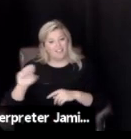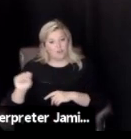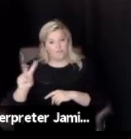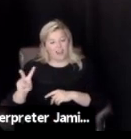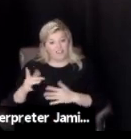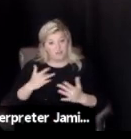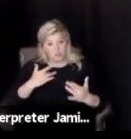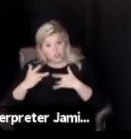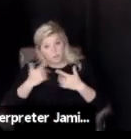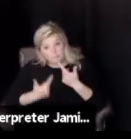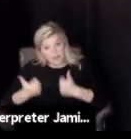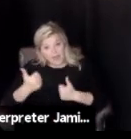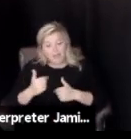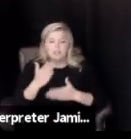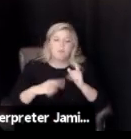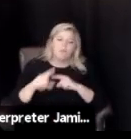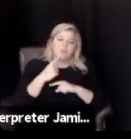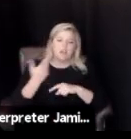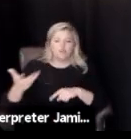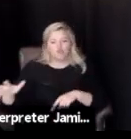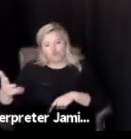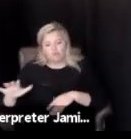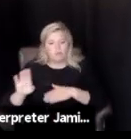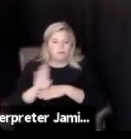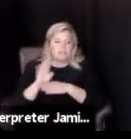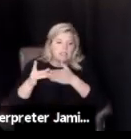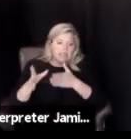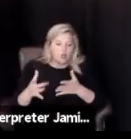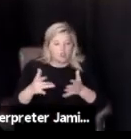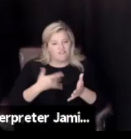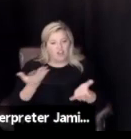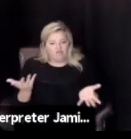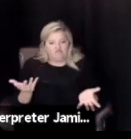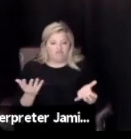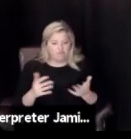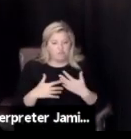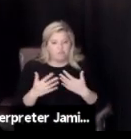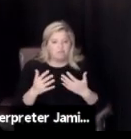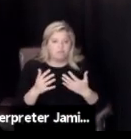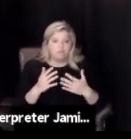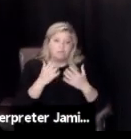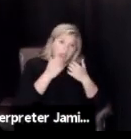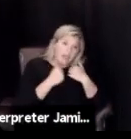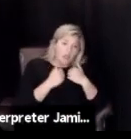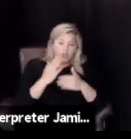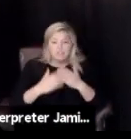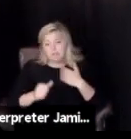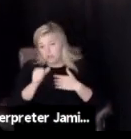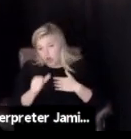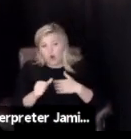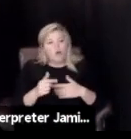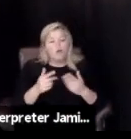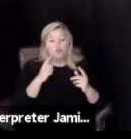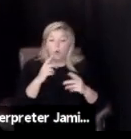said high. Some of you said low. You know, where is this in terms of my priority? What are the most pressing concerns I